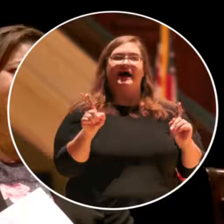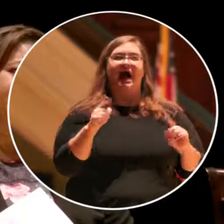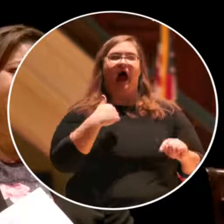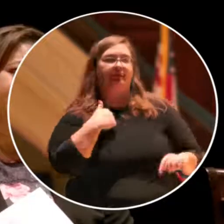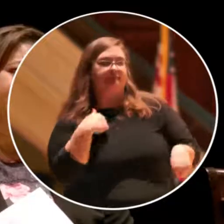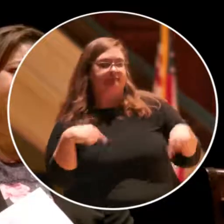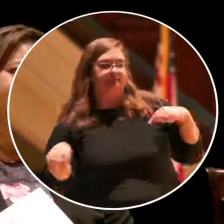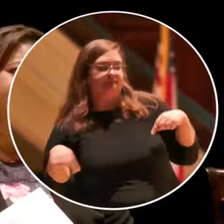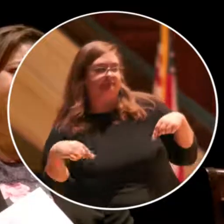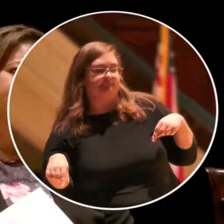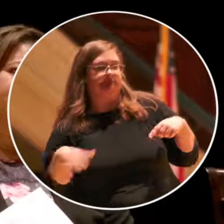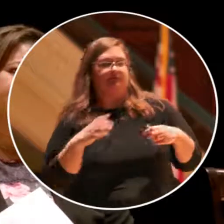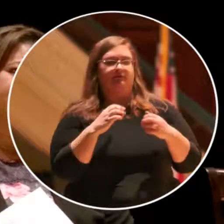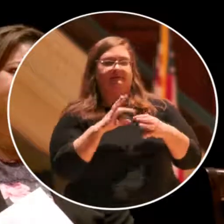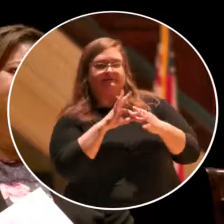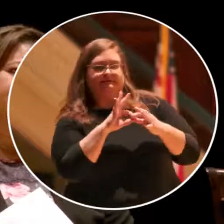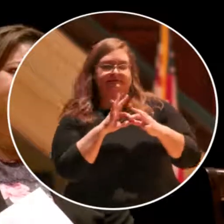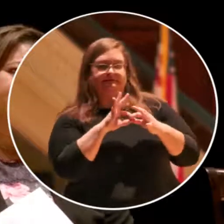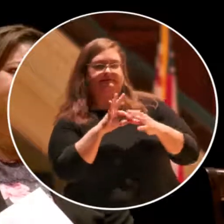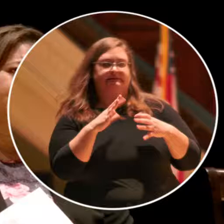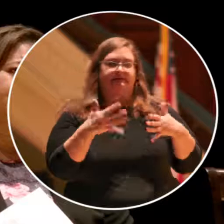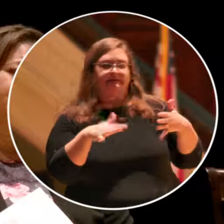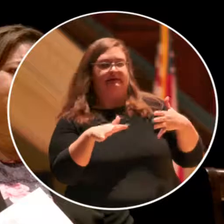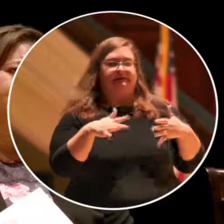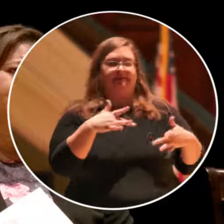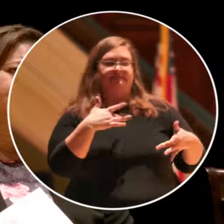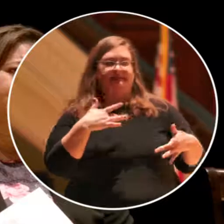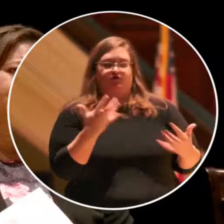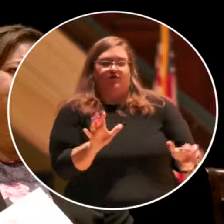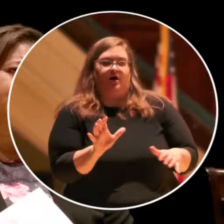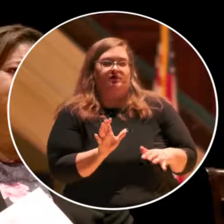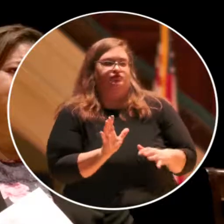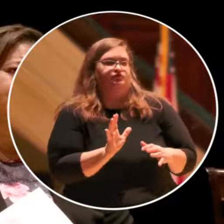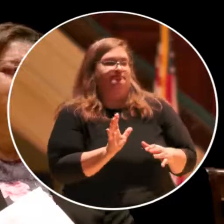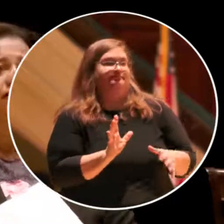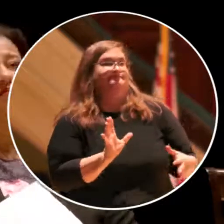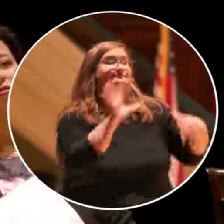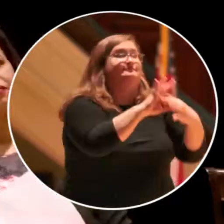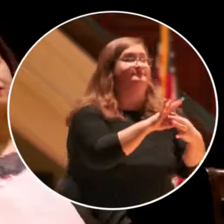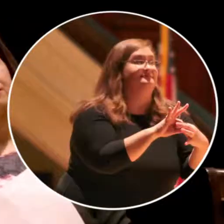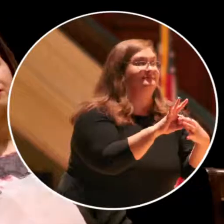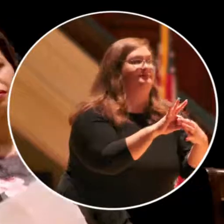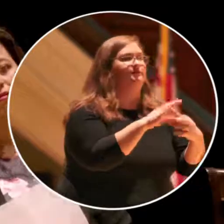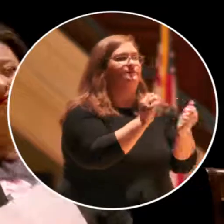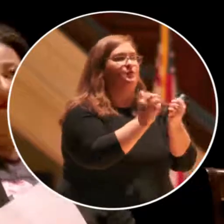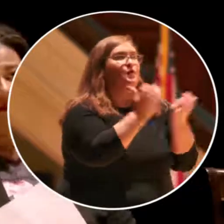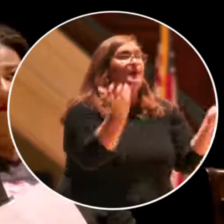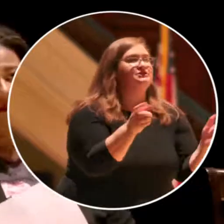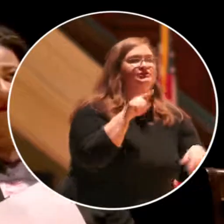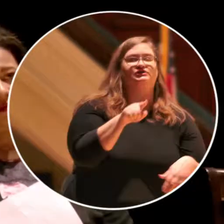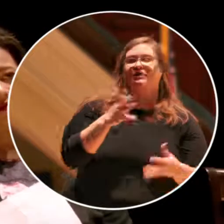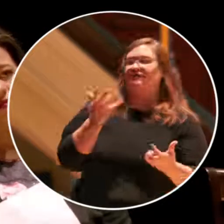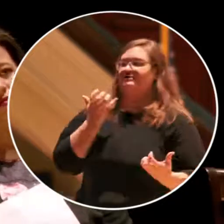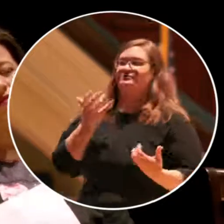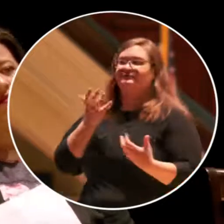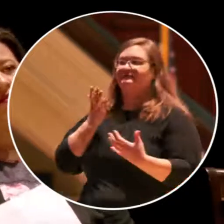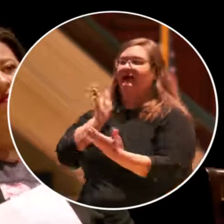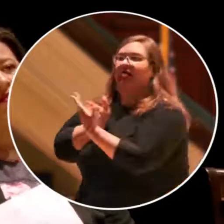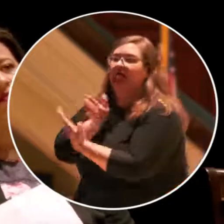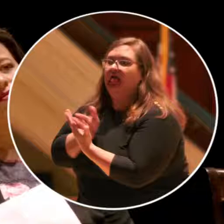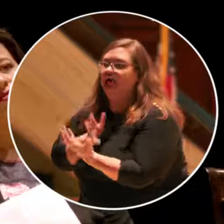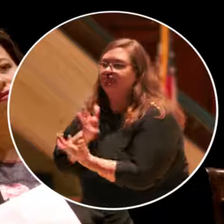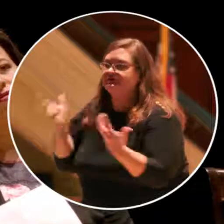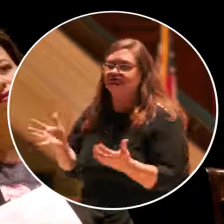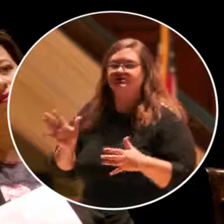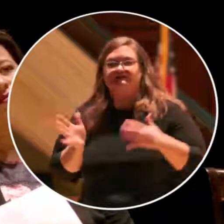Me afraid of asking too much of her, and her afraid of invading my life too much. Our relationship lacks the natural give and take of mothers who've had